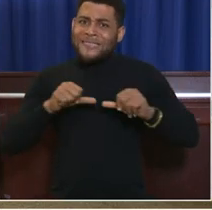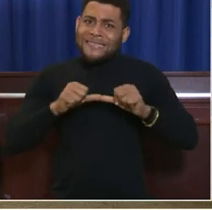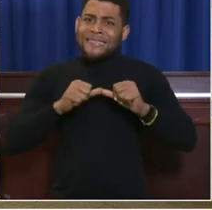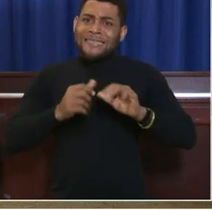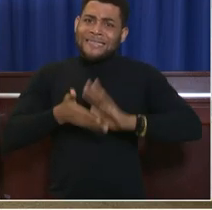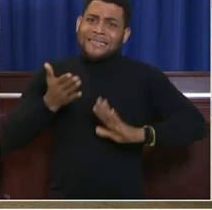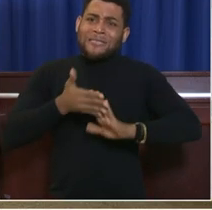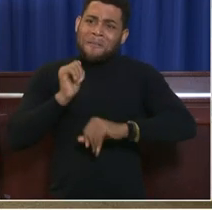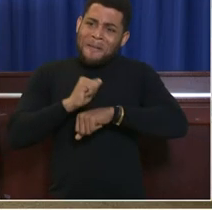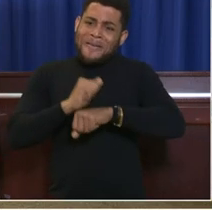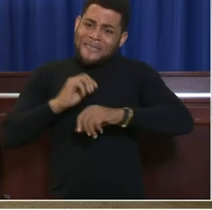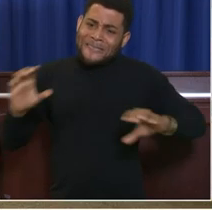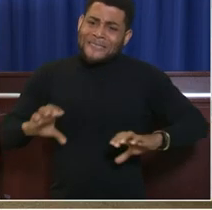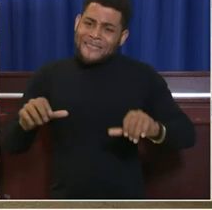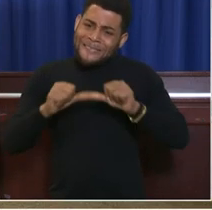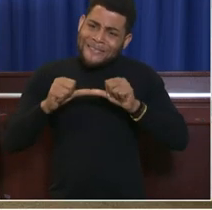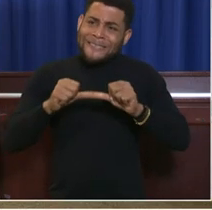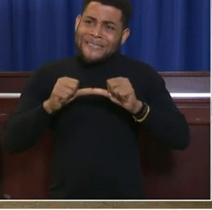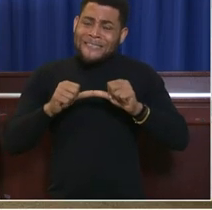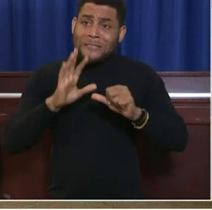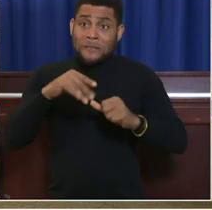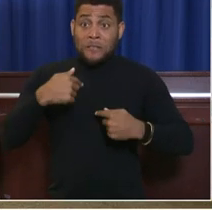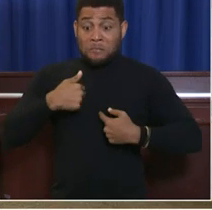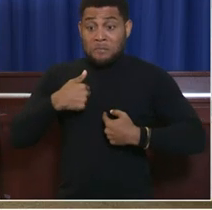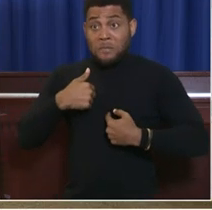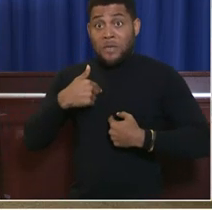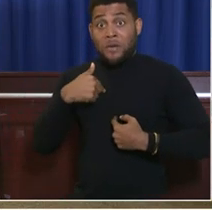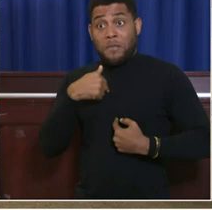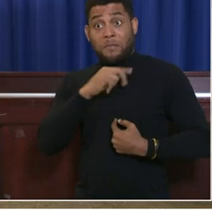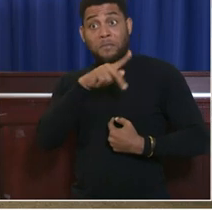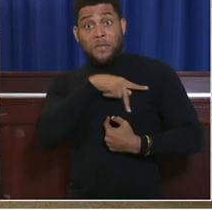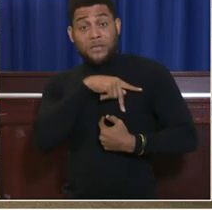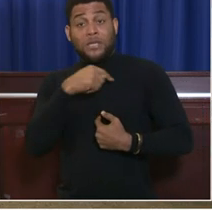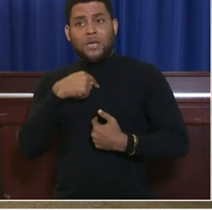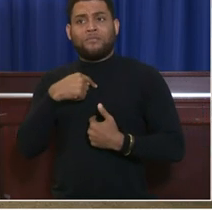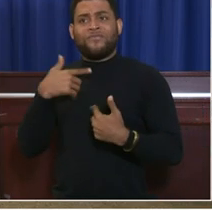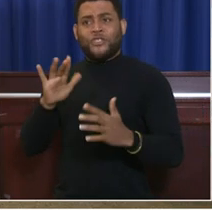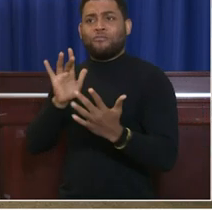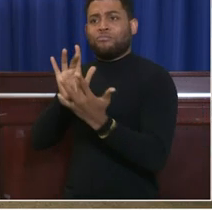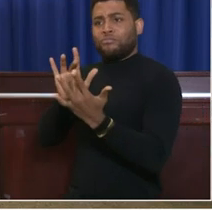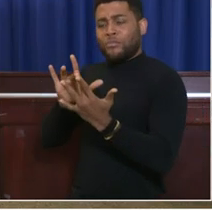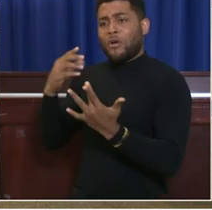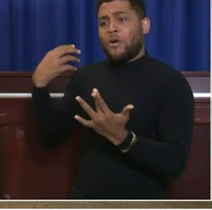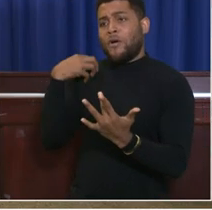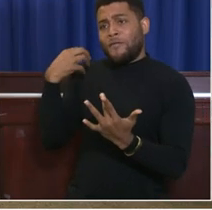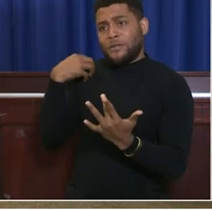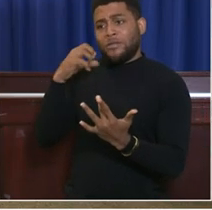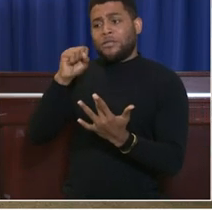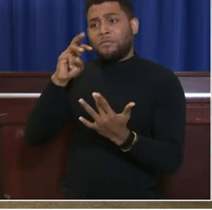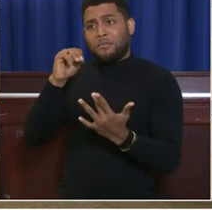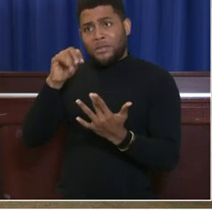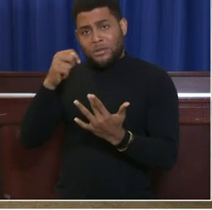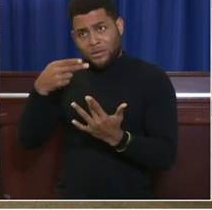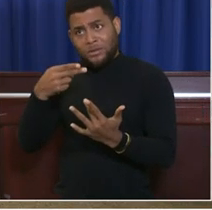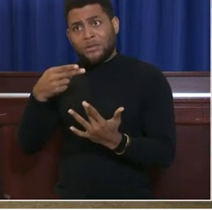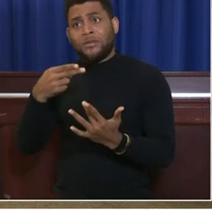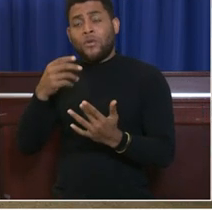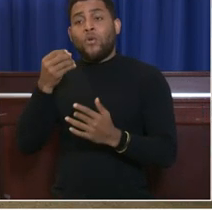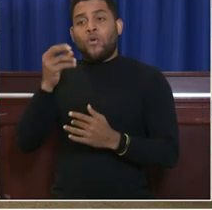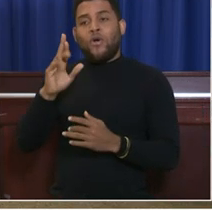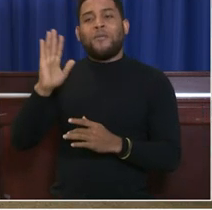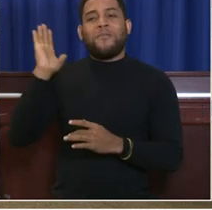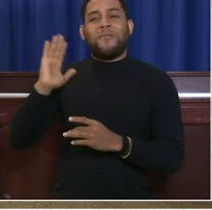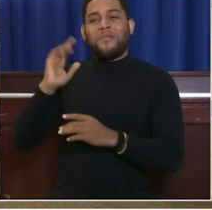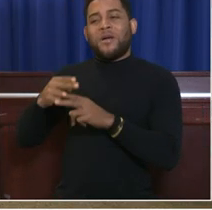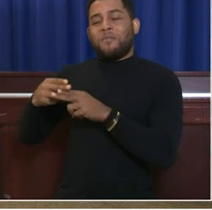not personally in contact with either Acting Chief Smith or Executive Chief Benedict about the pressing issues facing our community. And it's not